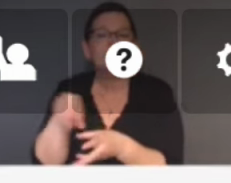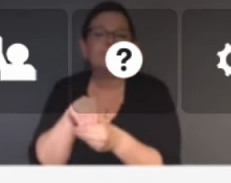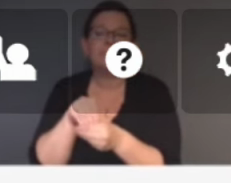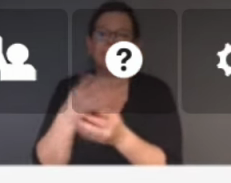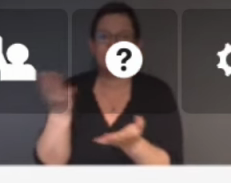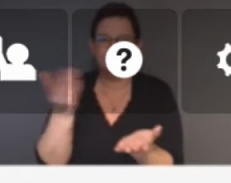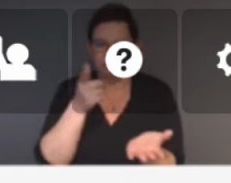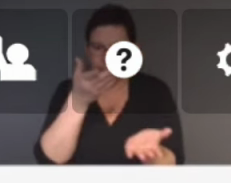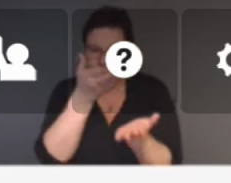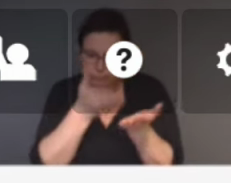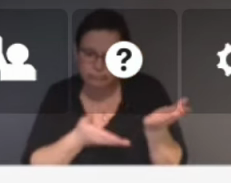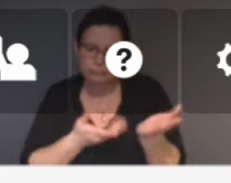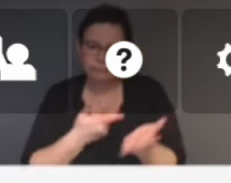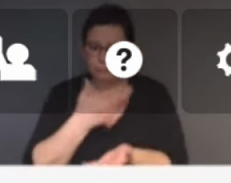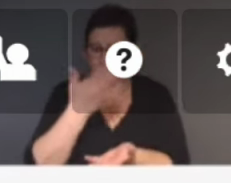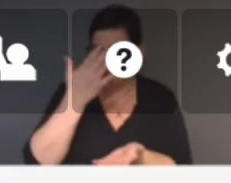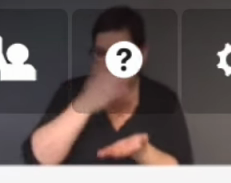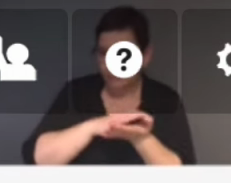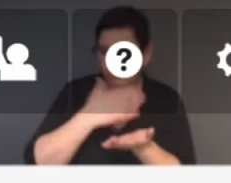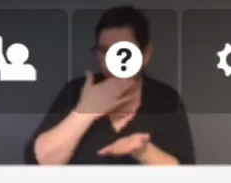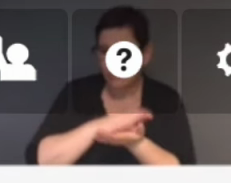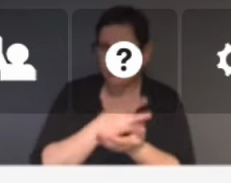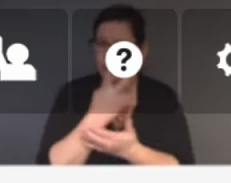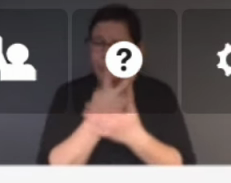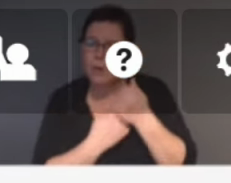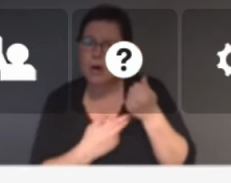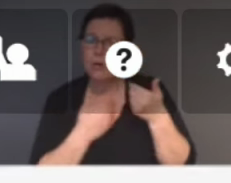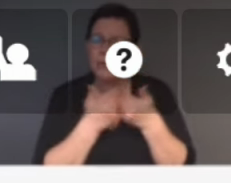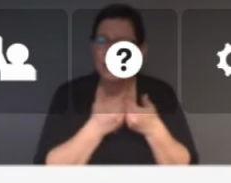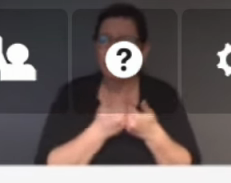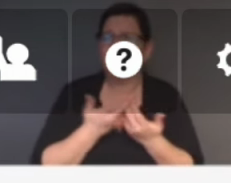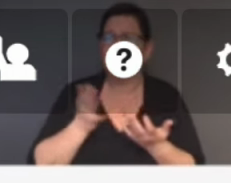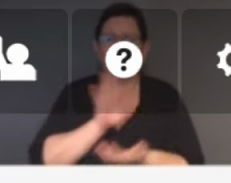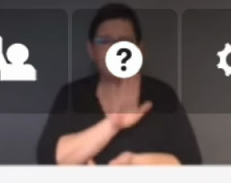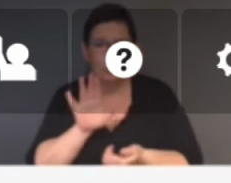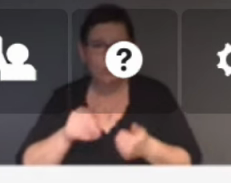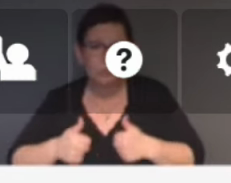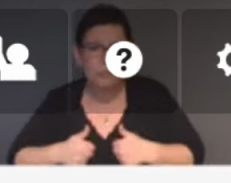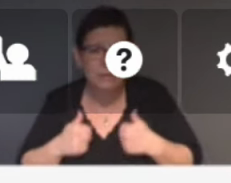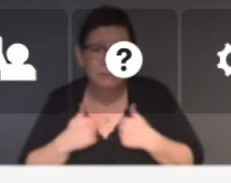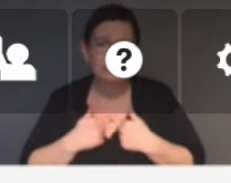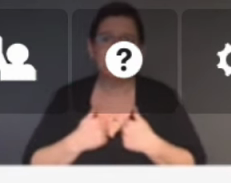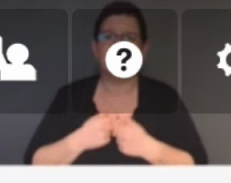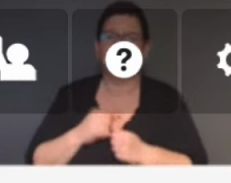partner's residency and citizenship and immigration statuses.